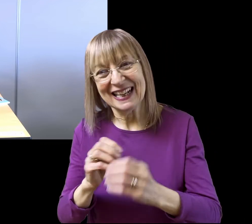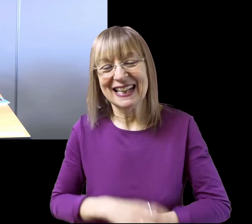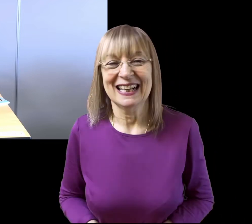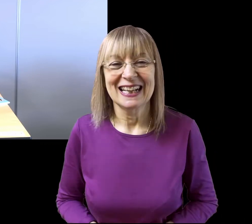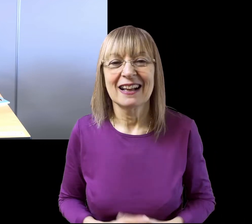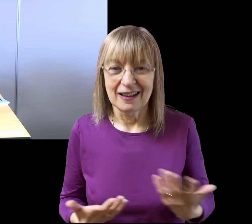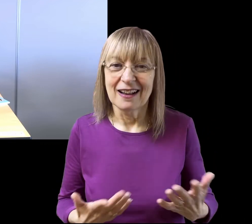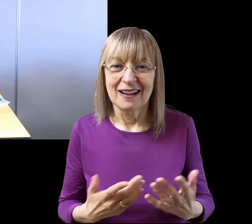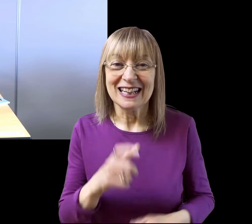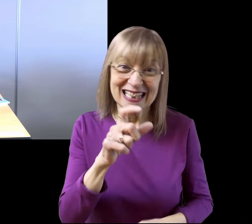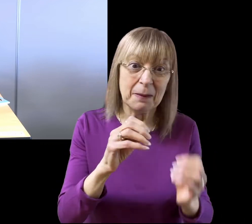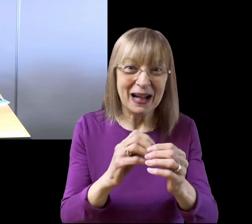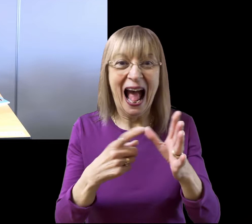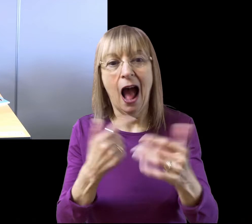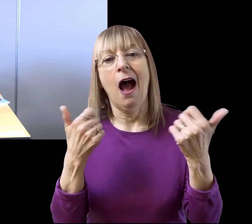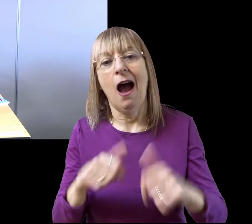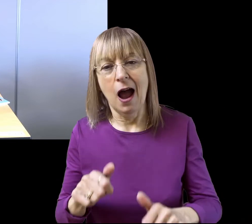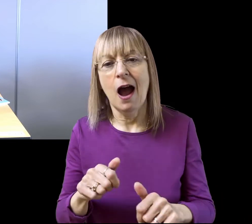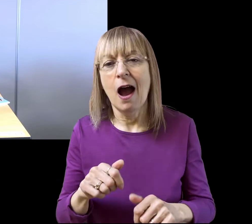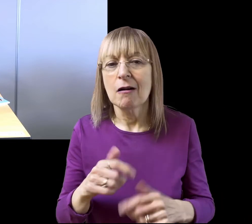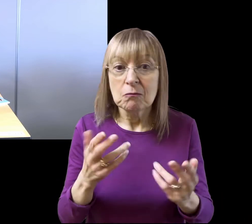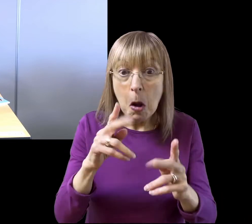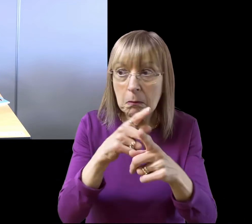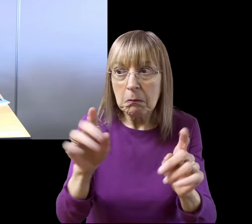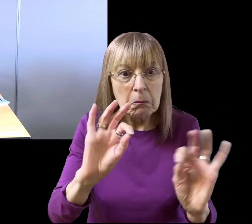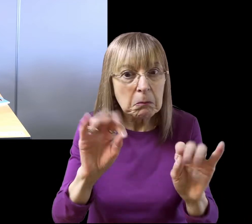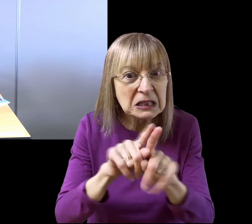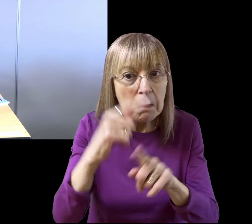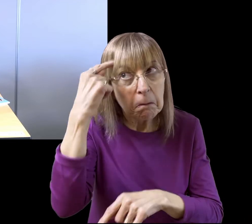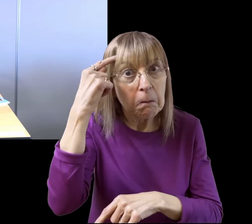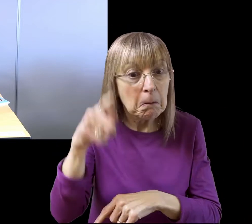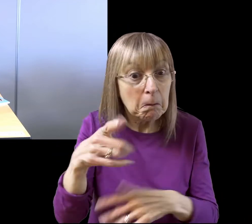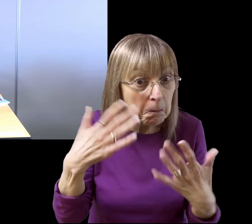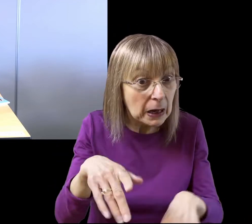C, A, B. And then finally,